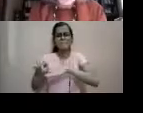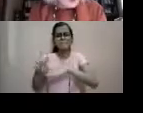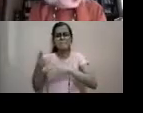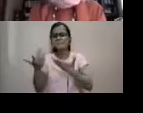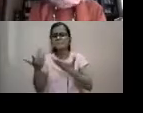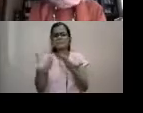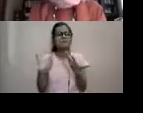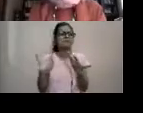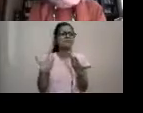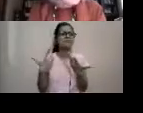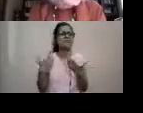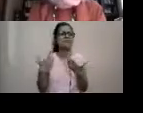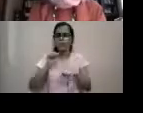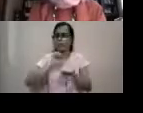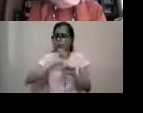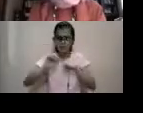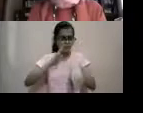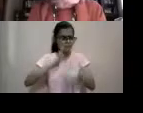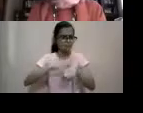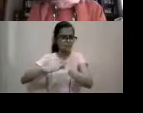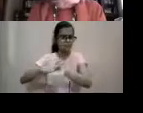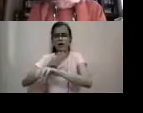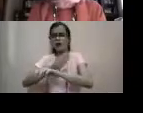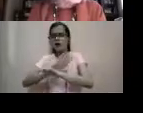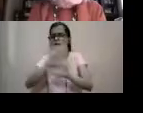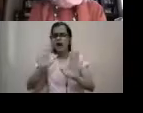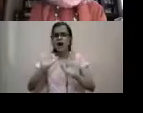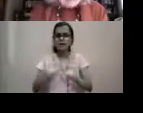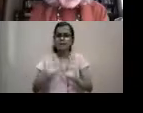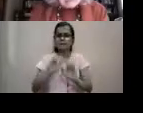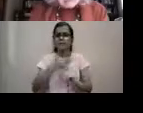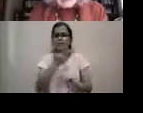we all experience at some time in our life.